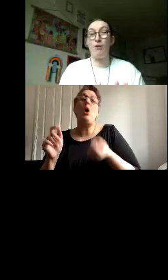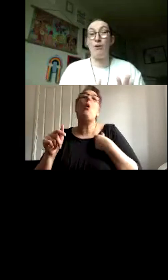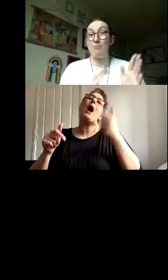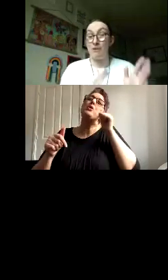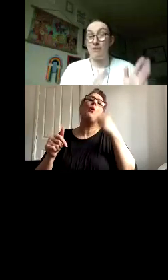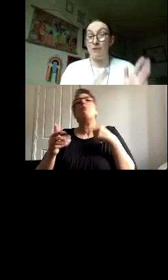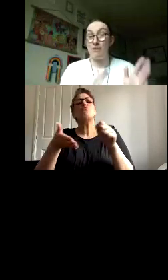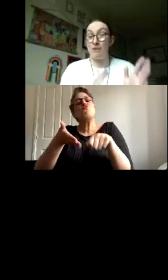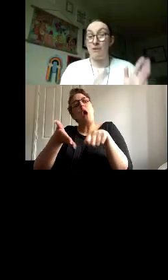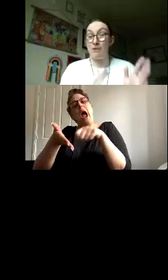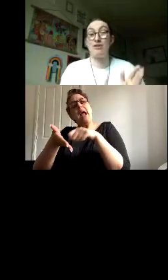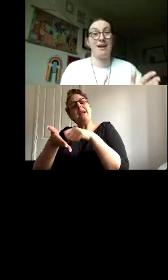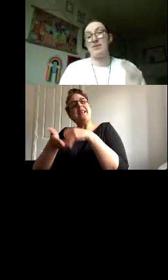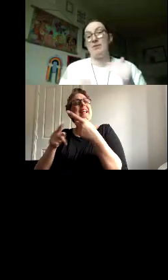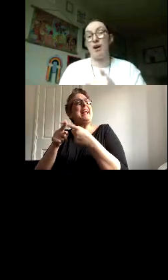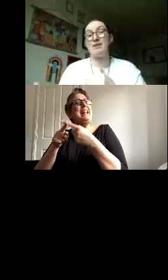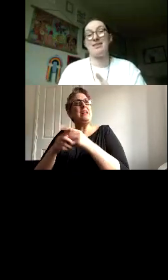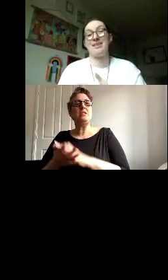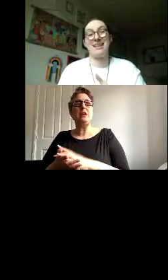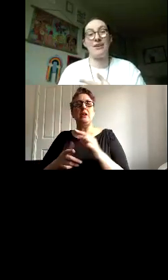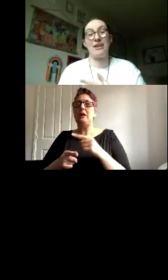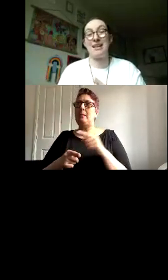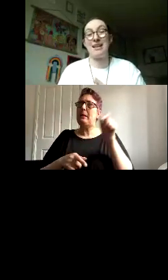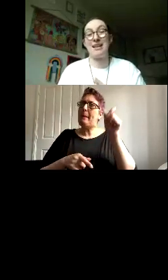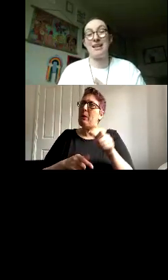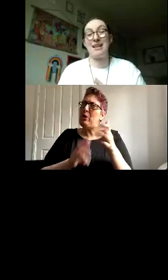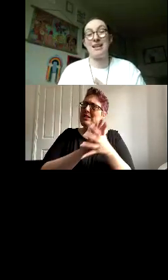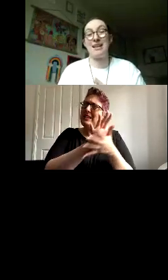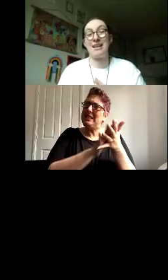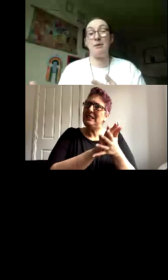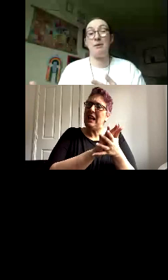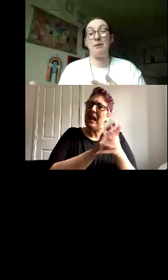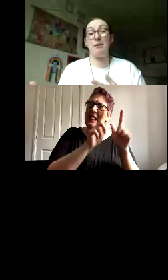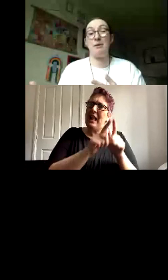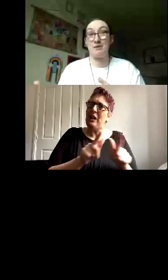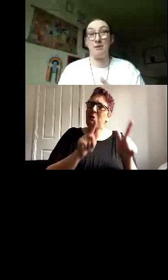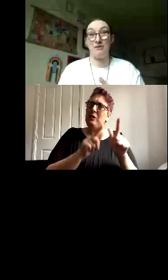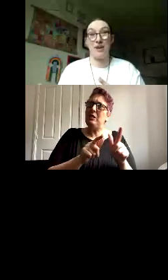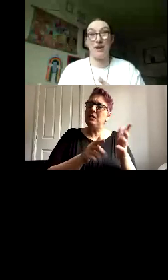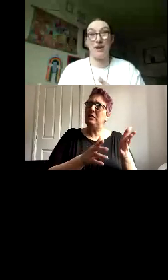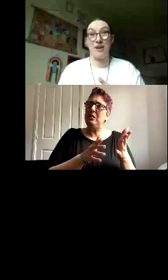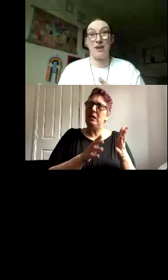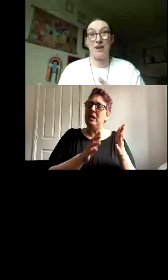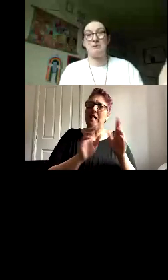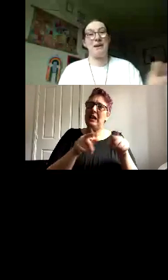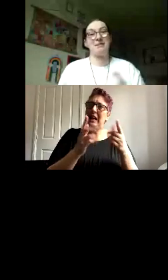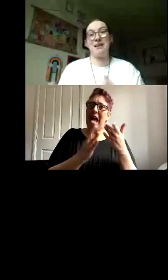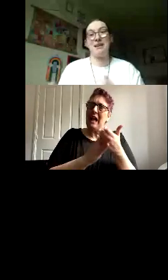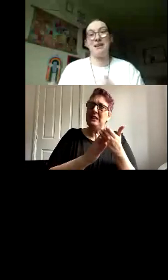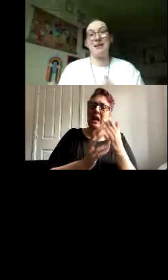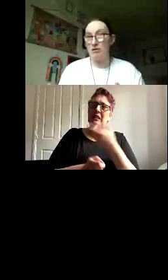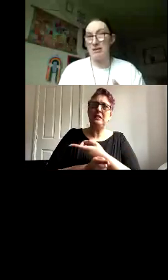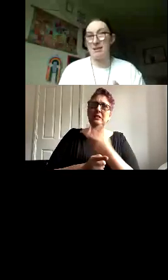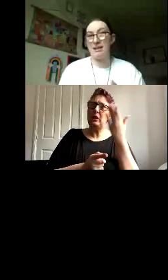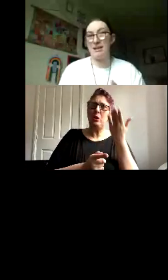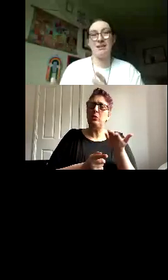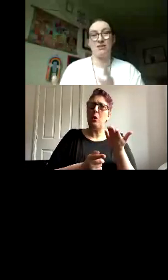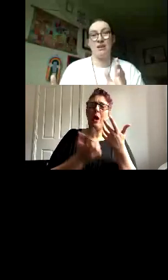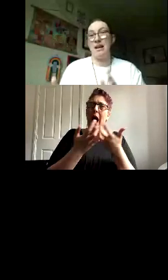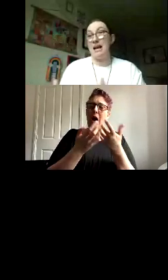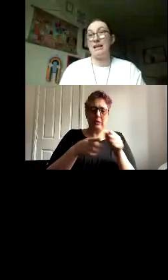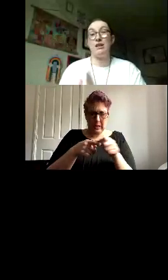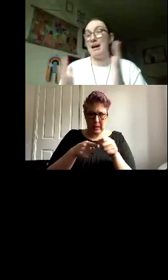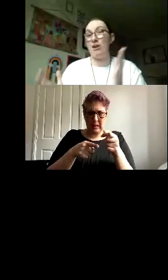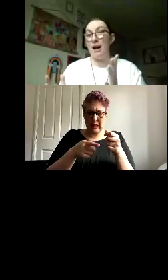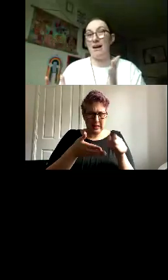preferred language is BSL, then writing things down in English is going to be accessible for you, because BSL is not a translation of